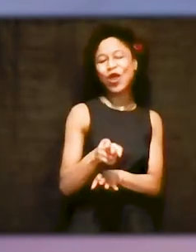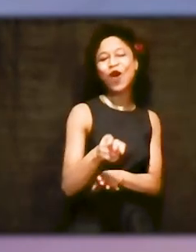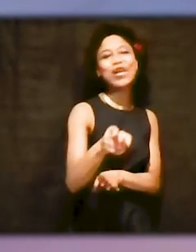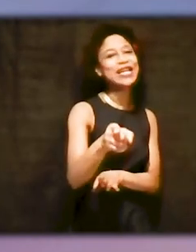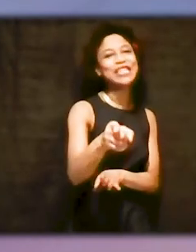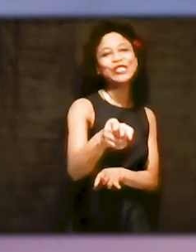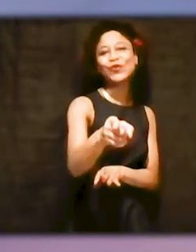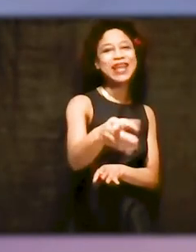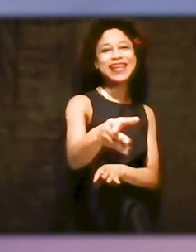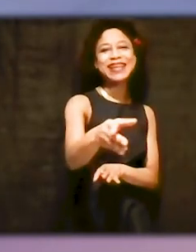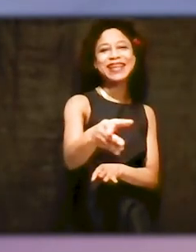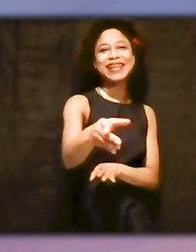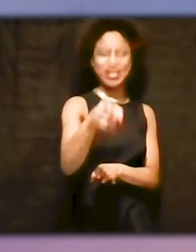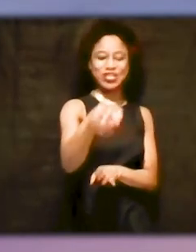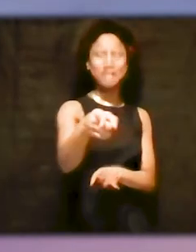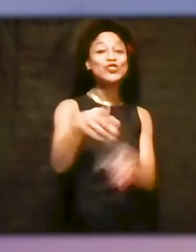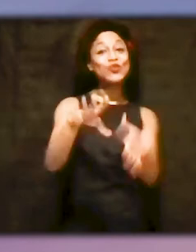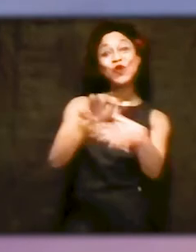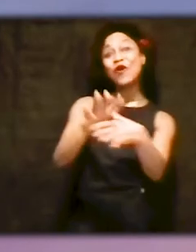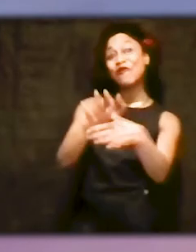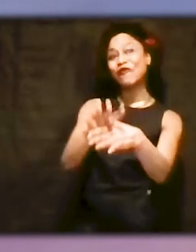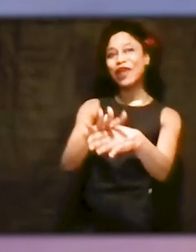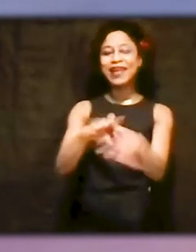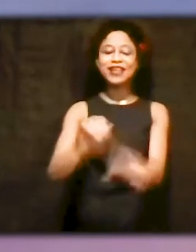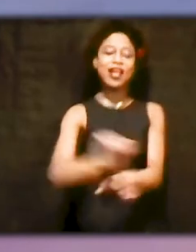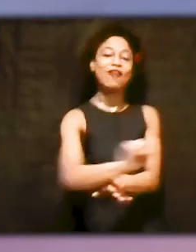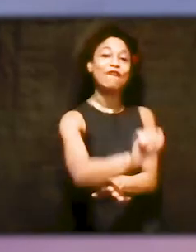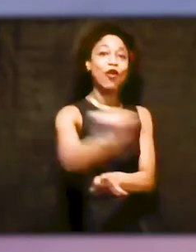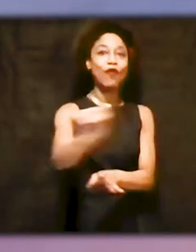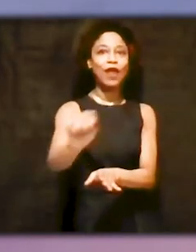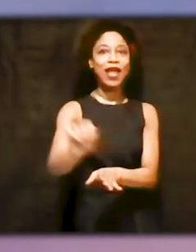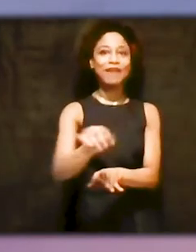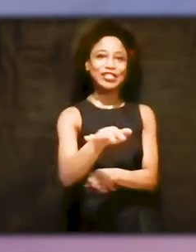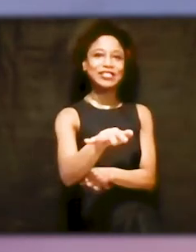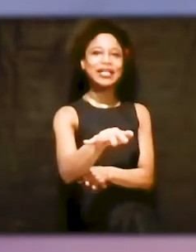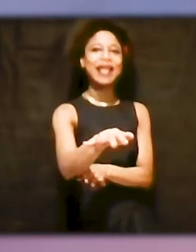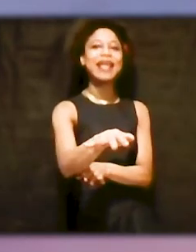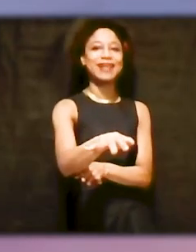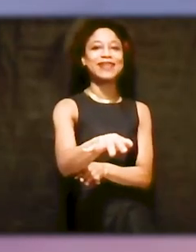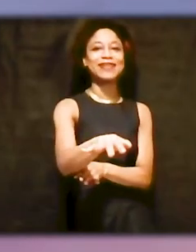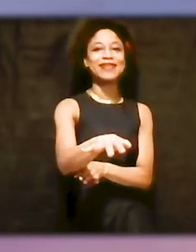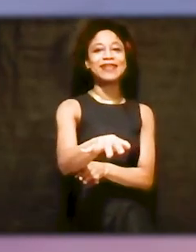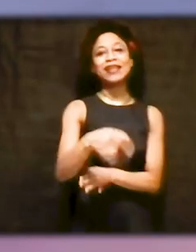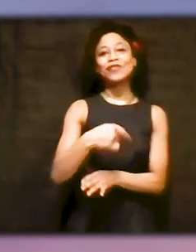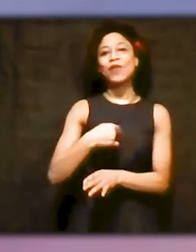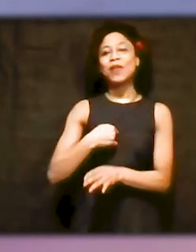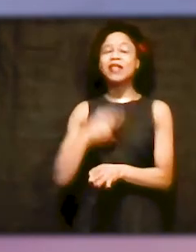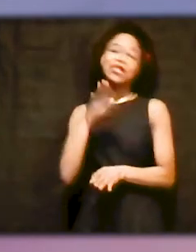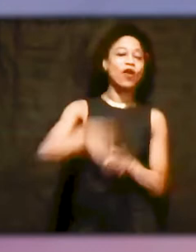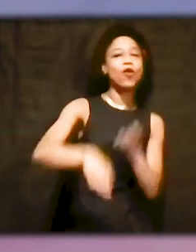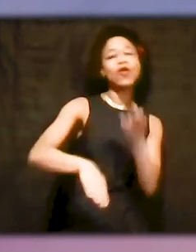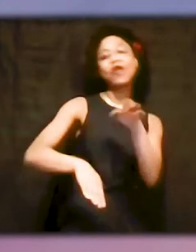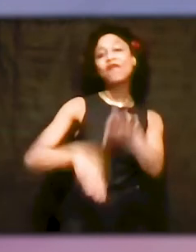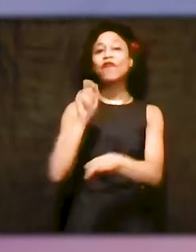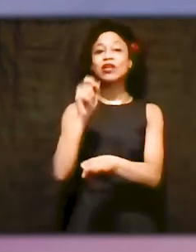the longest way to a friend's forever stay. Swimming the